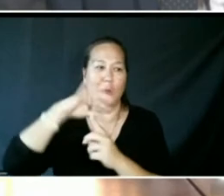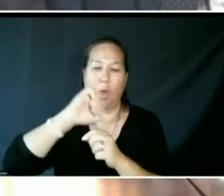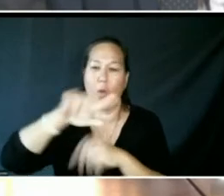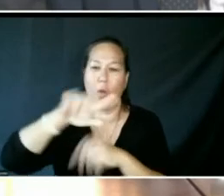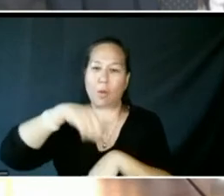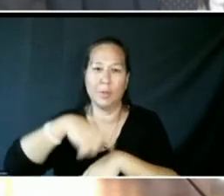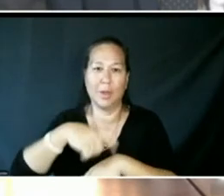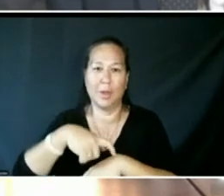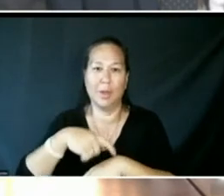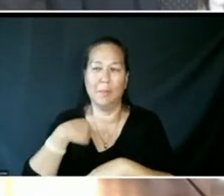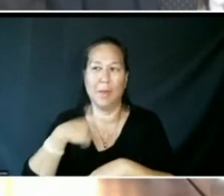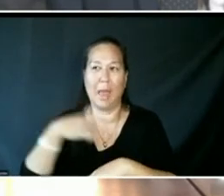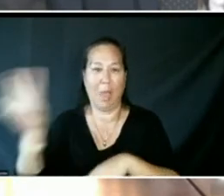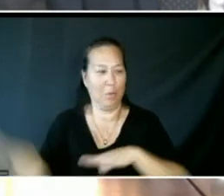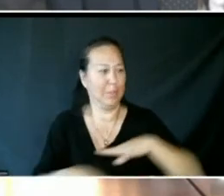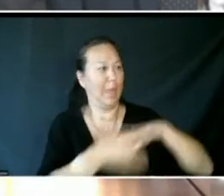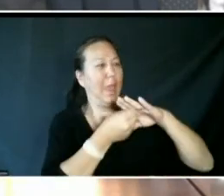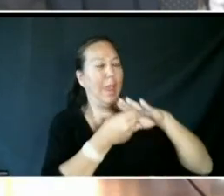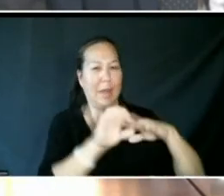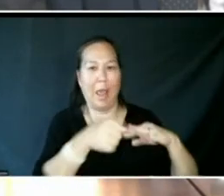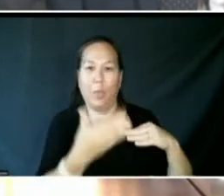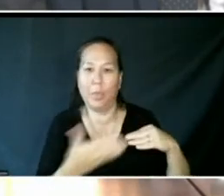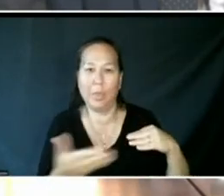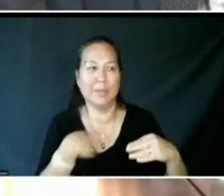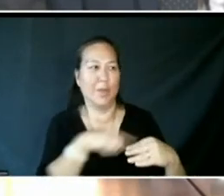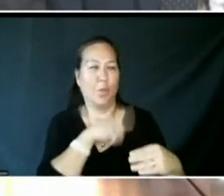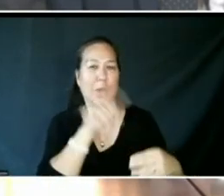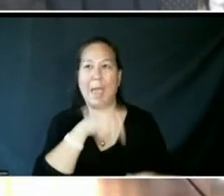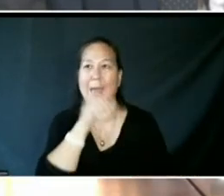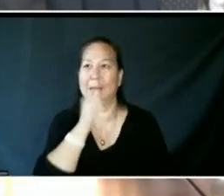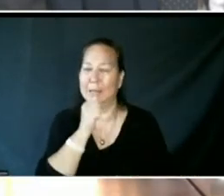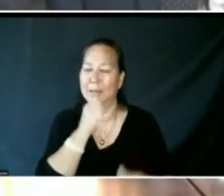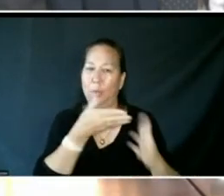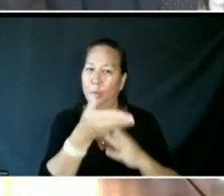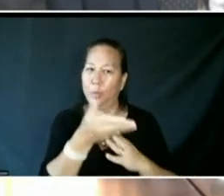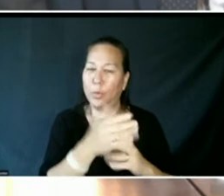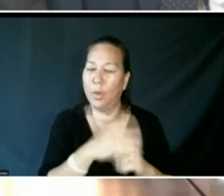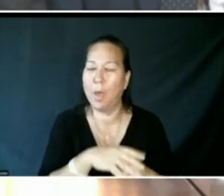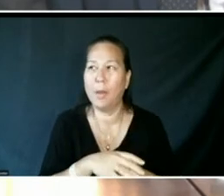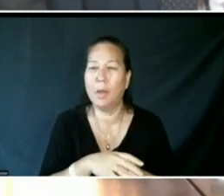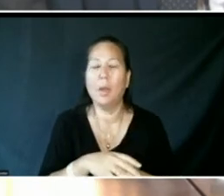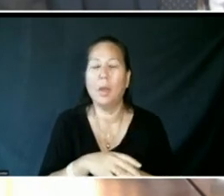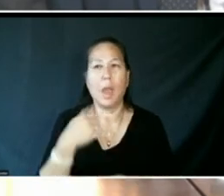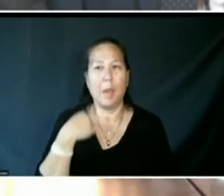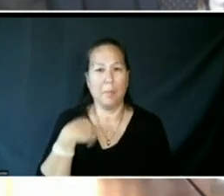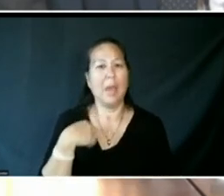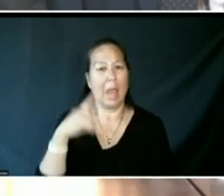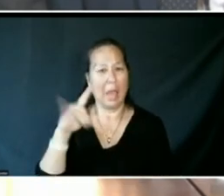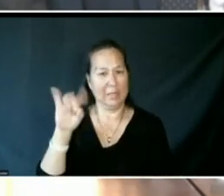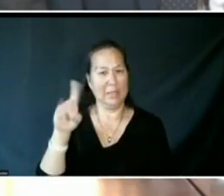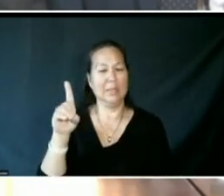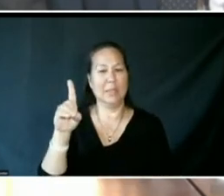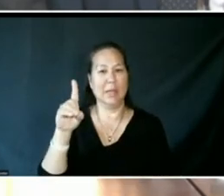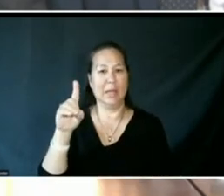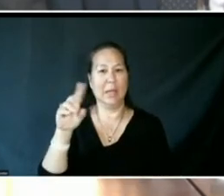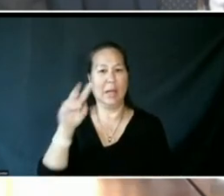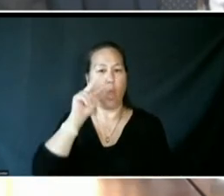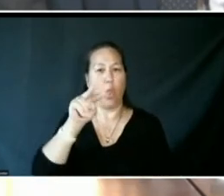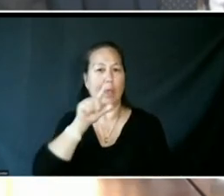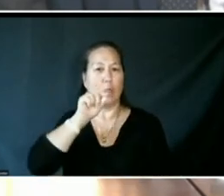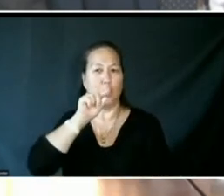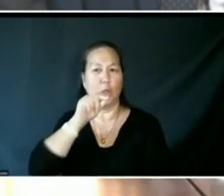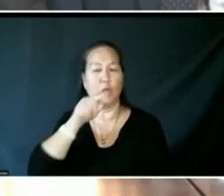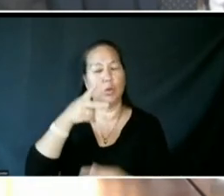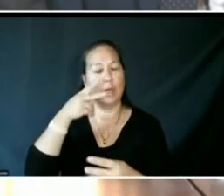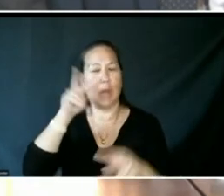other stuff we were having to deal with. And I did pull up Twitter, and I scrolled through it, and I saw the young man's